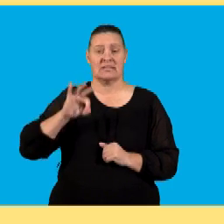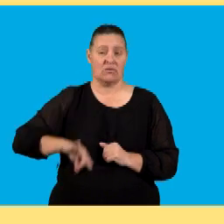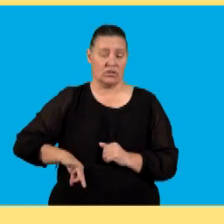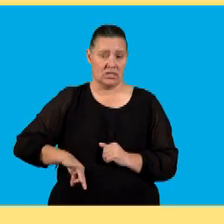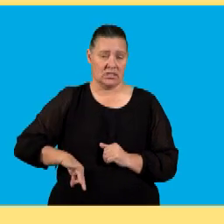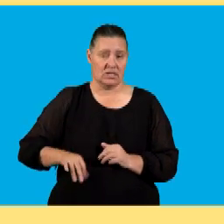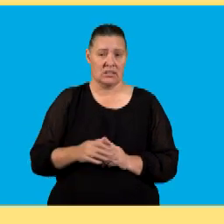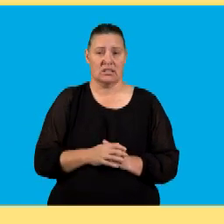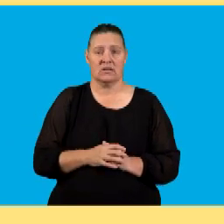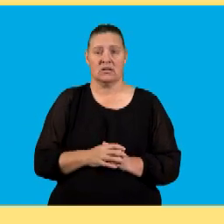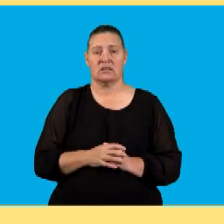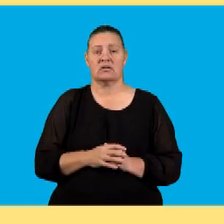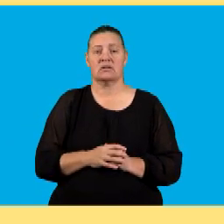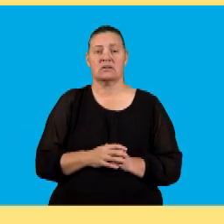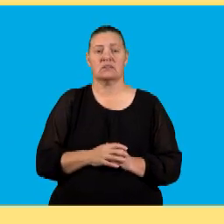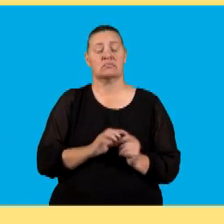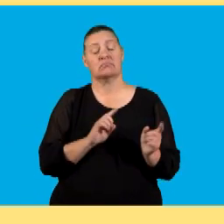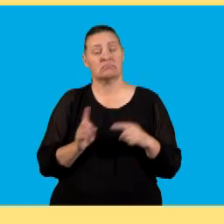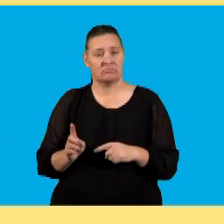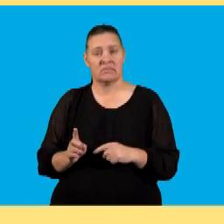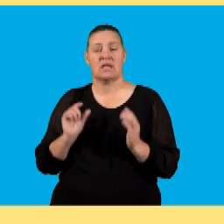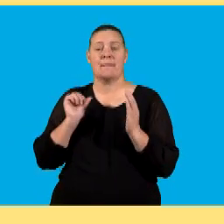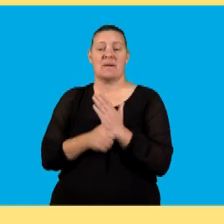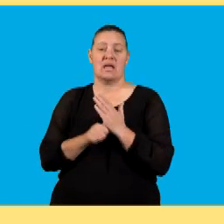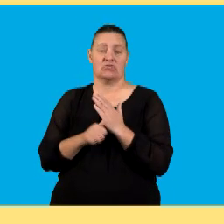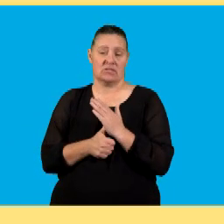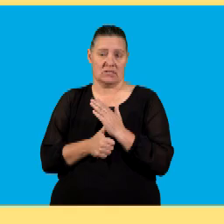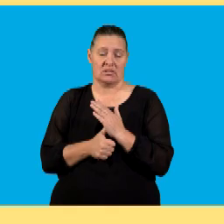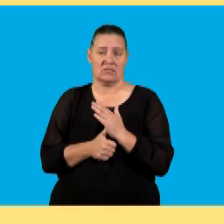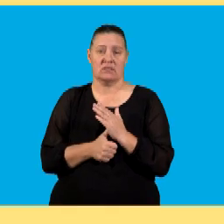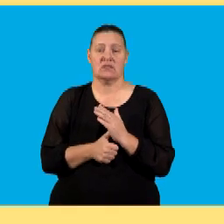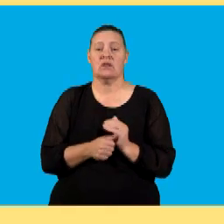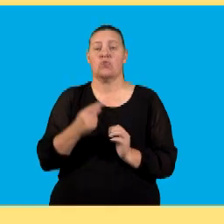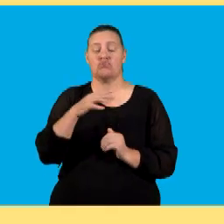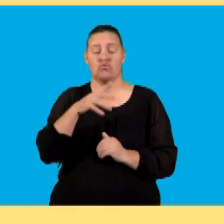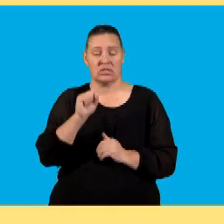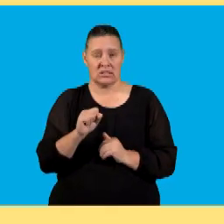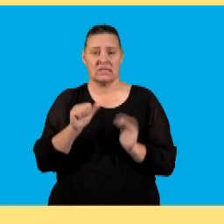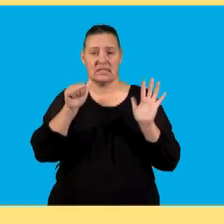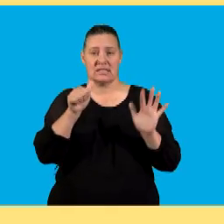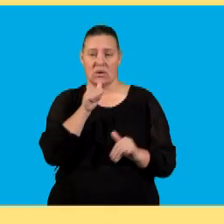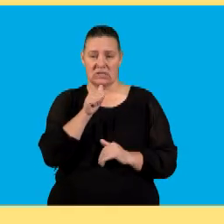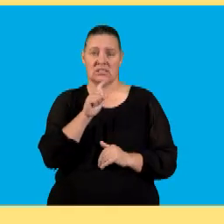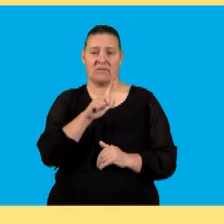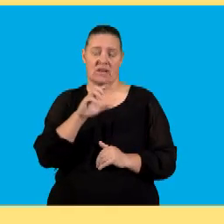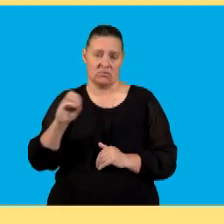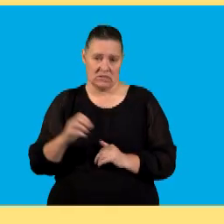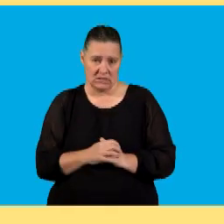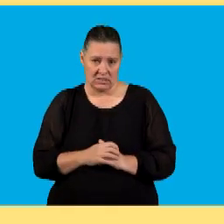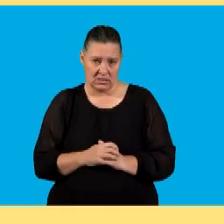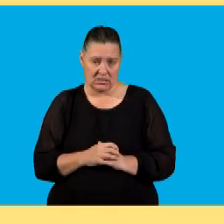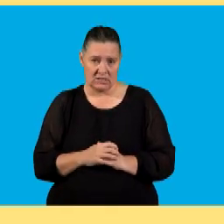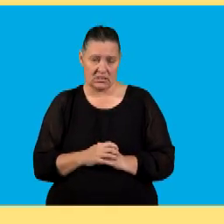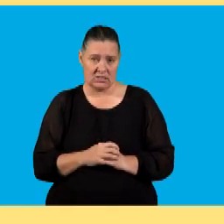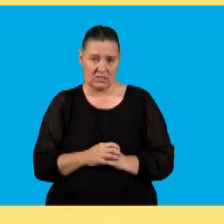gross salary. I will then come here and I'll say my pension fund, my gross is